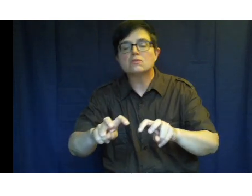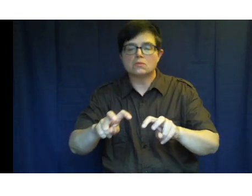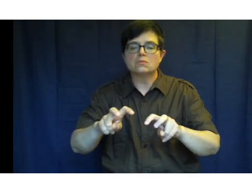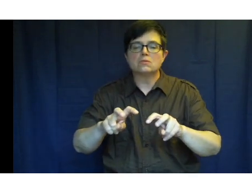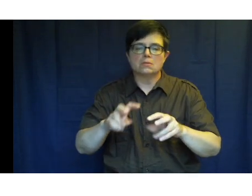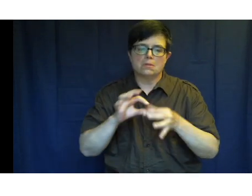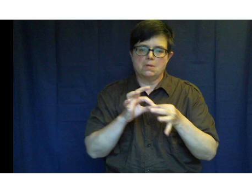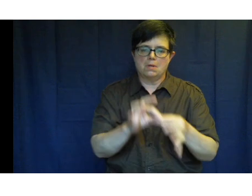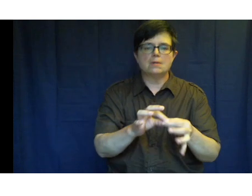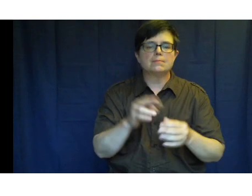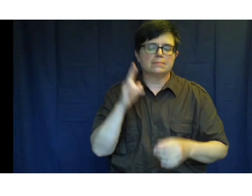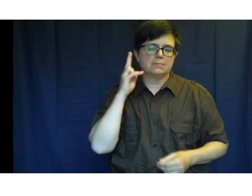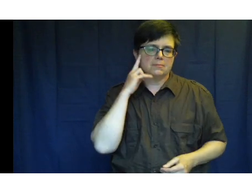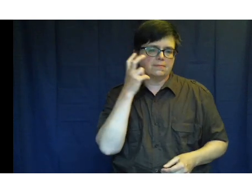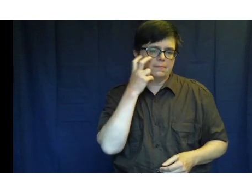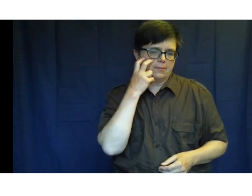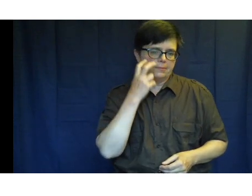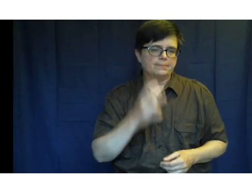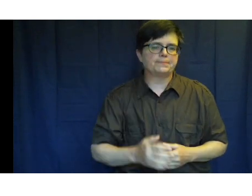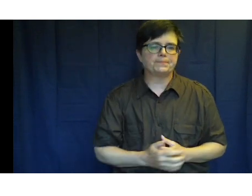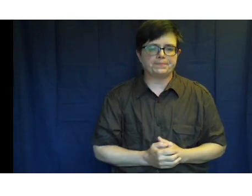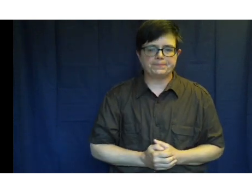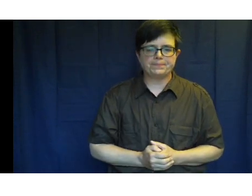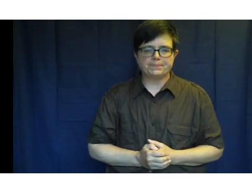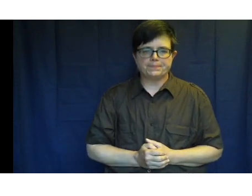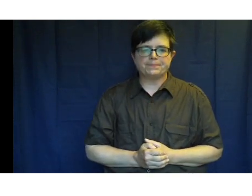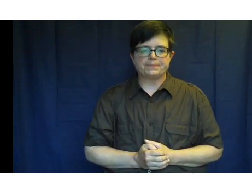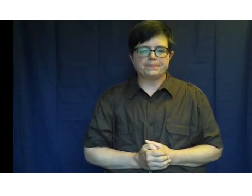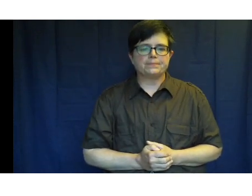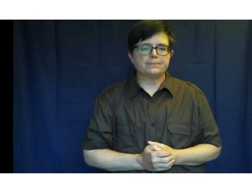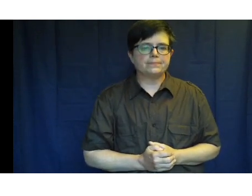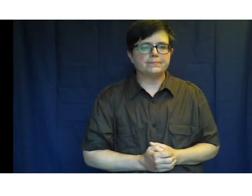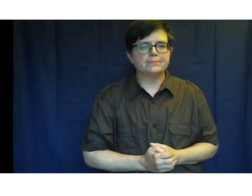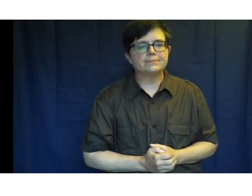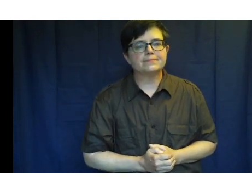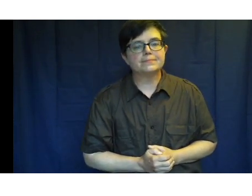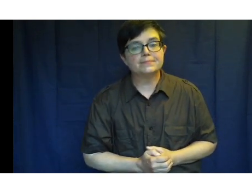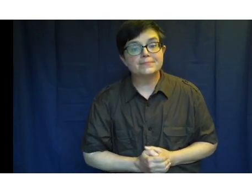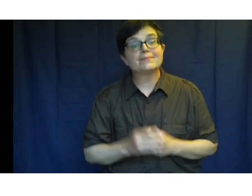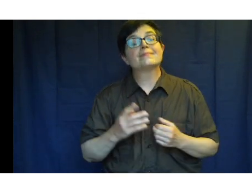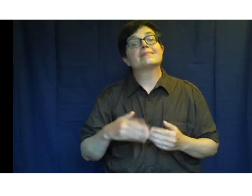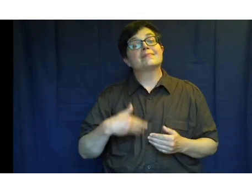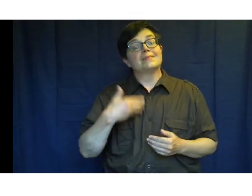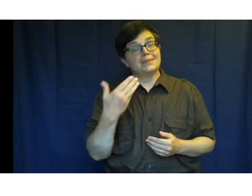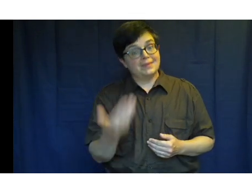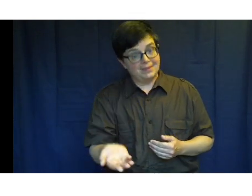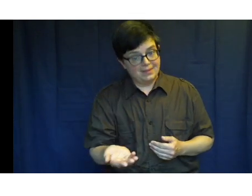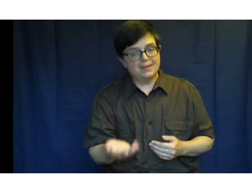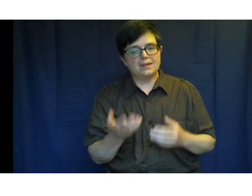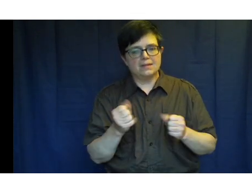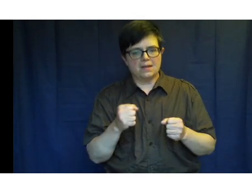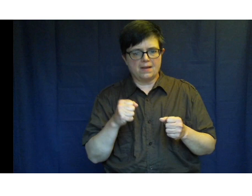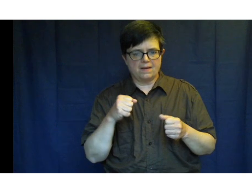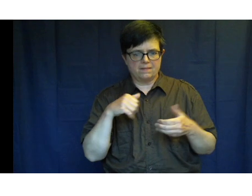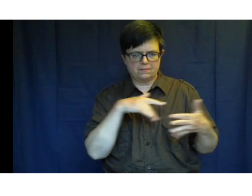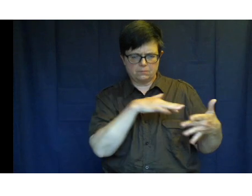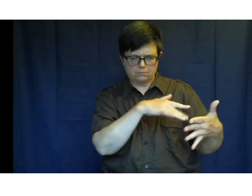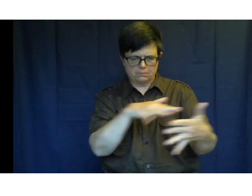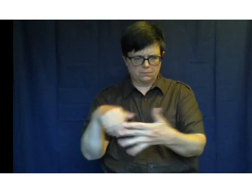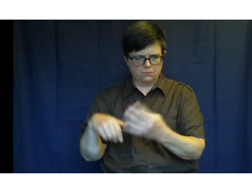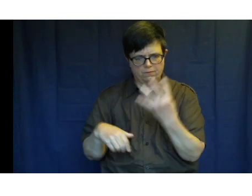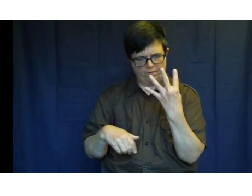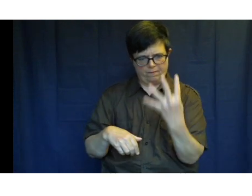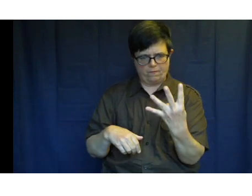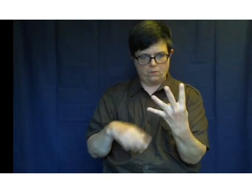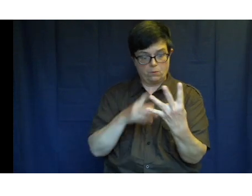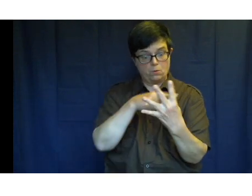experts and specialists that provide services and researchers. We then have to conduct 4